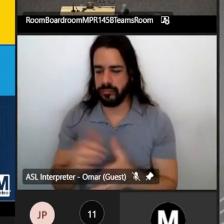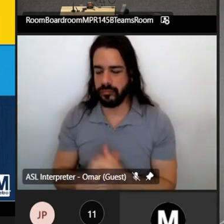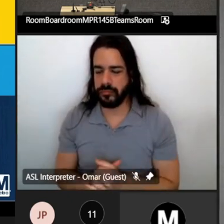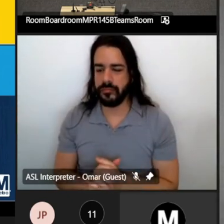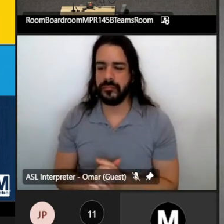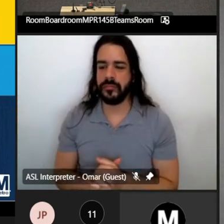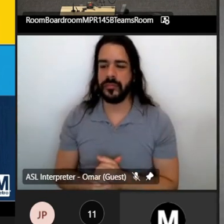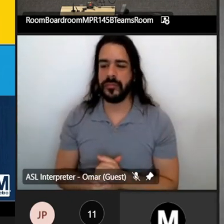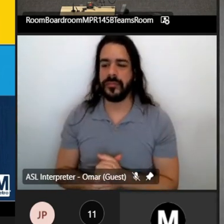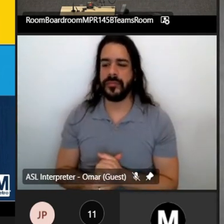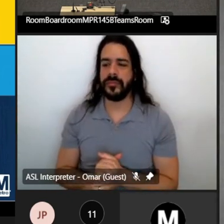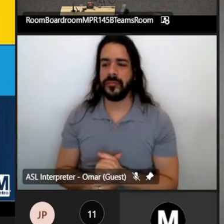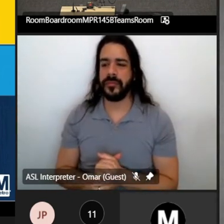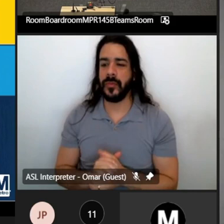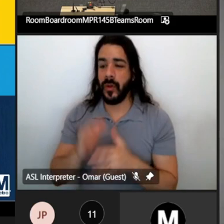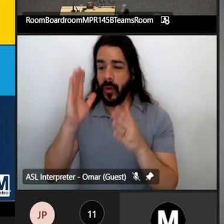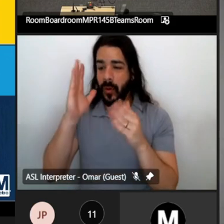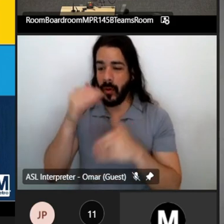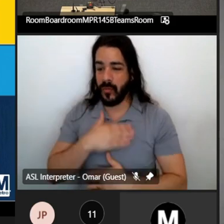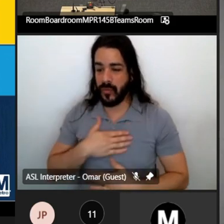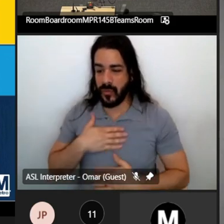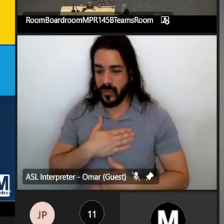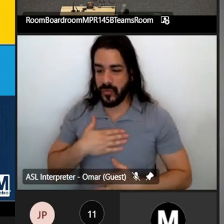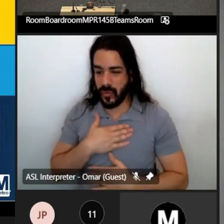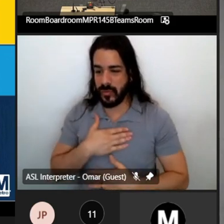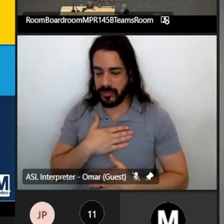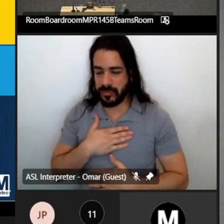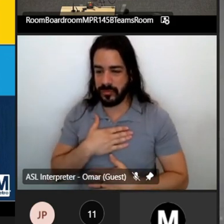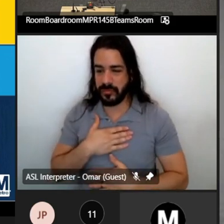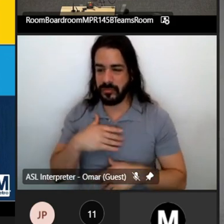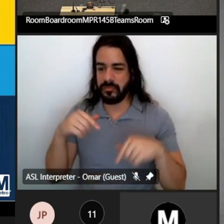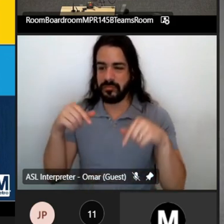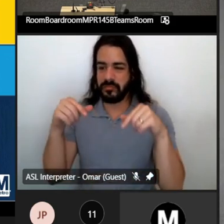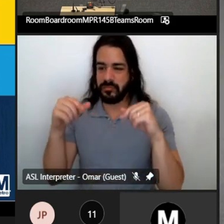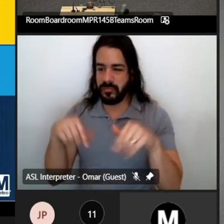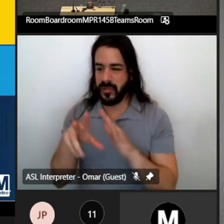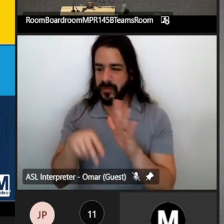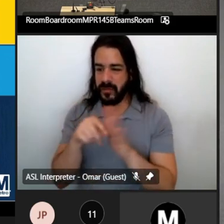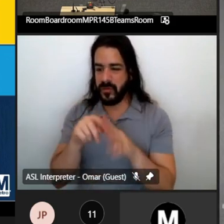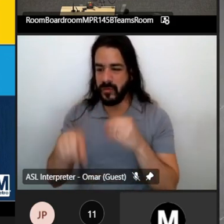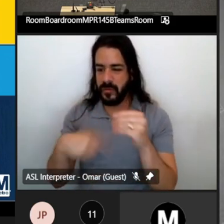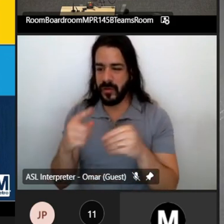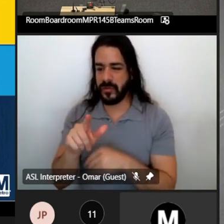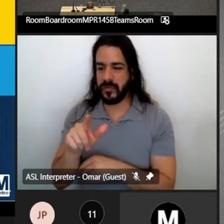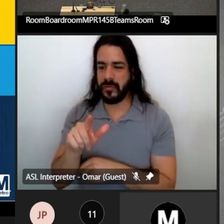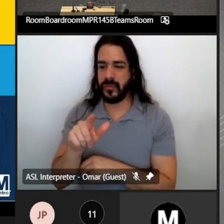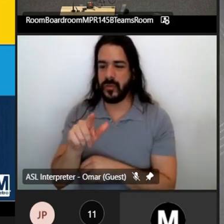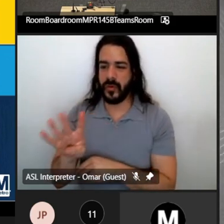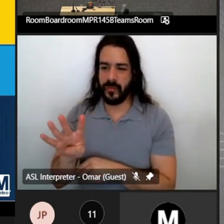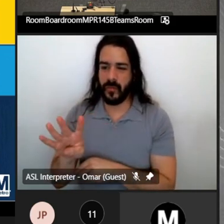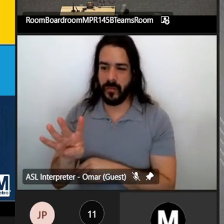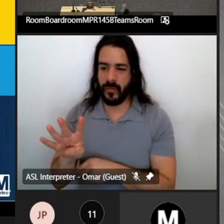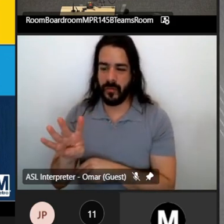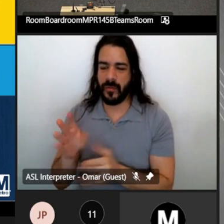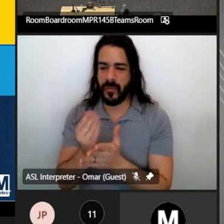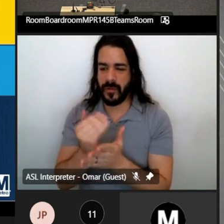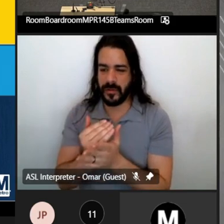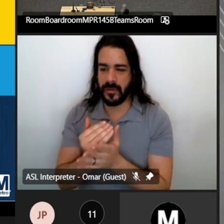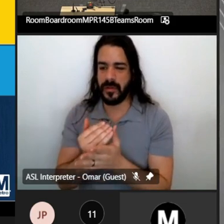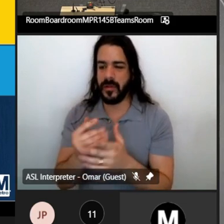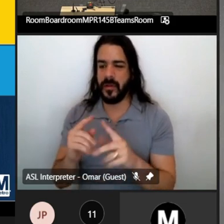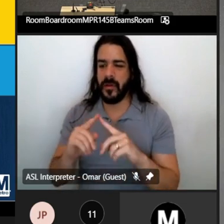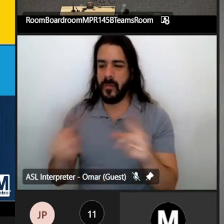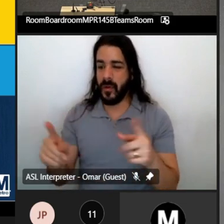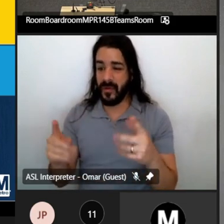Well, I hope you enjoyed the highlights of our fiscal year 24 budget, but the job's not done. We still need to hear more from you, our customers, and our community.